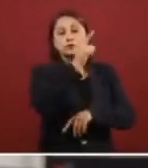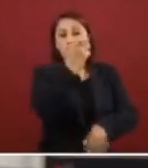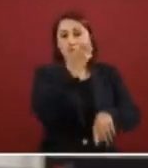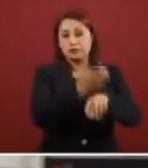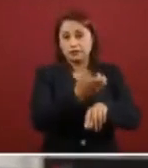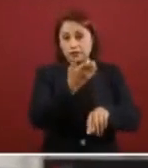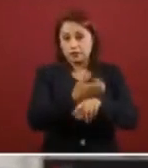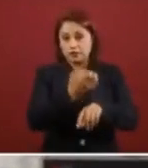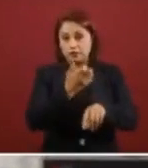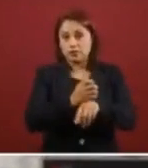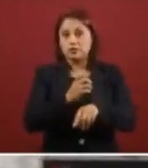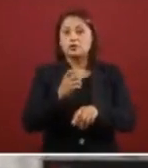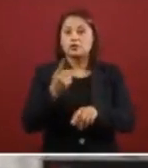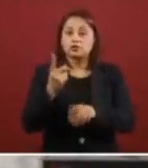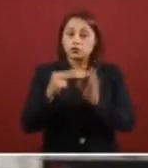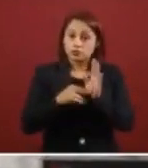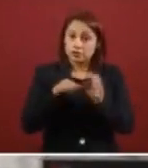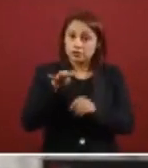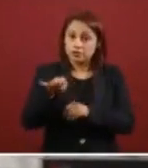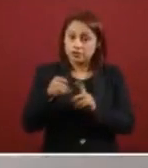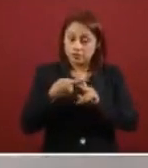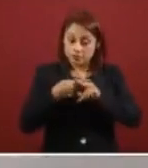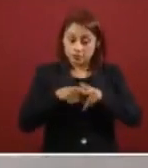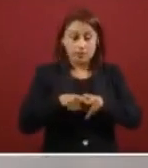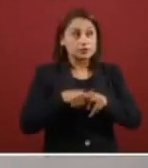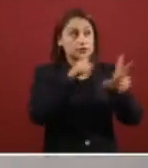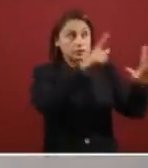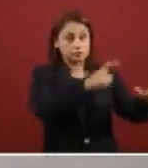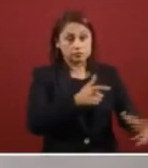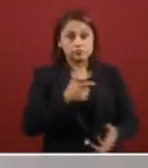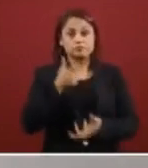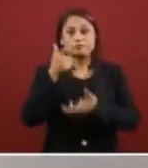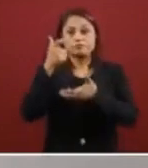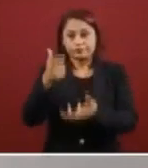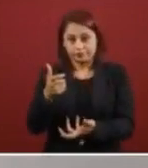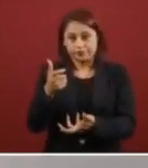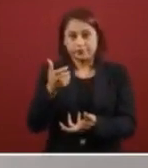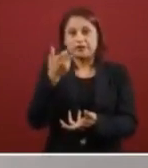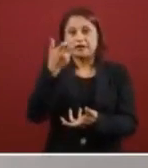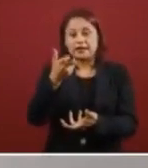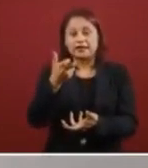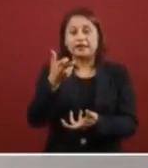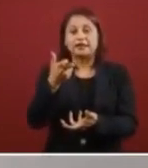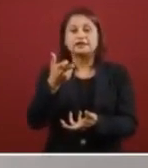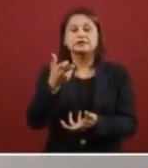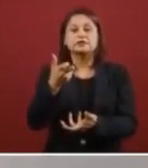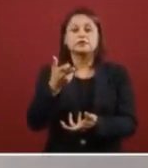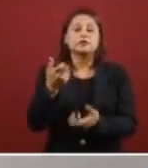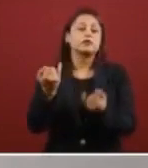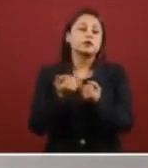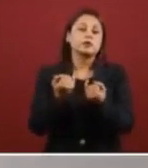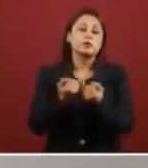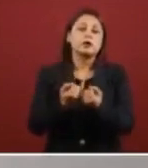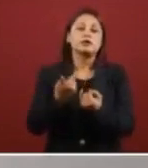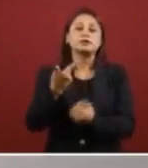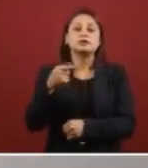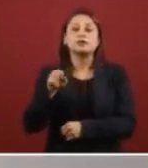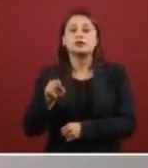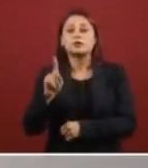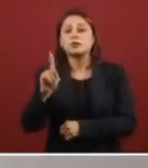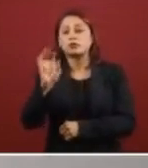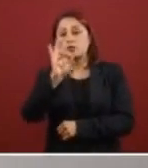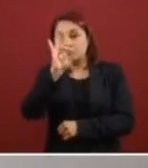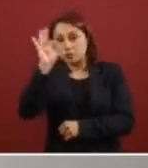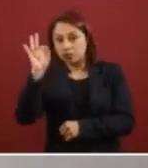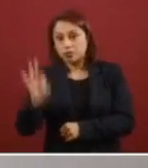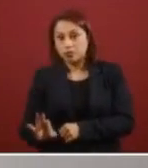de este año. Received money from lo que Mexicans un in de the U.S., which was a 7.1%